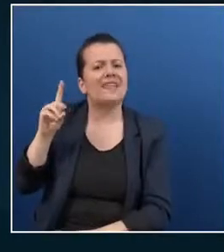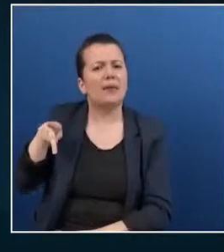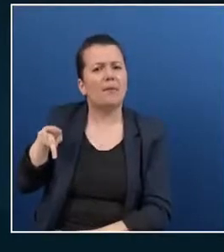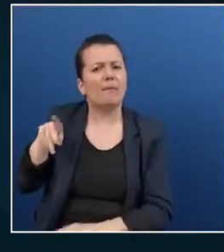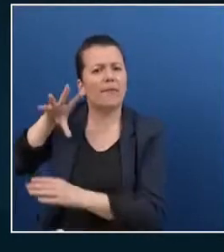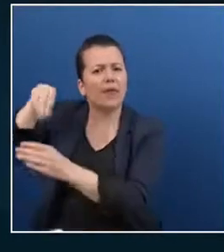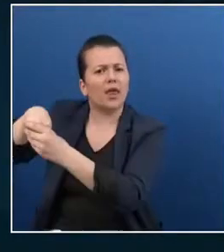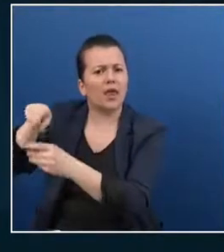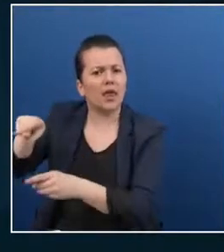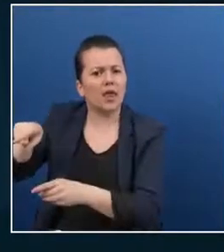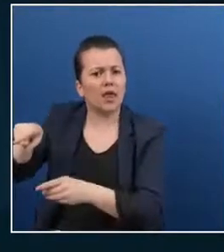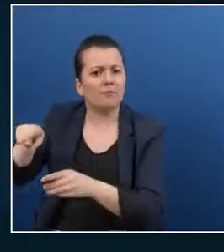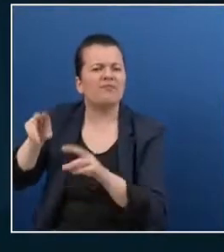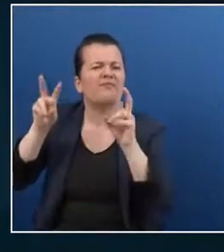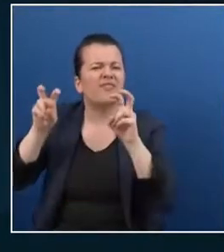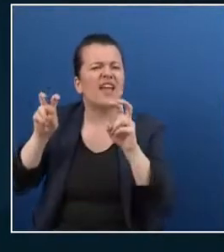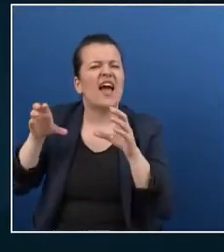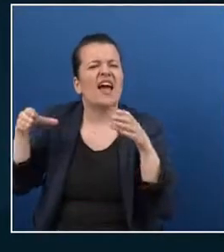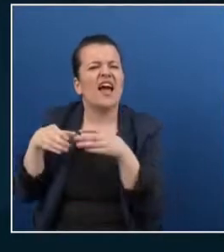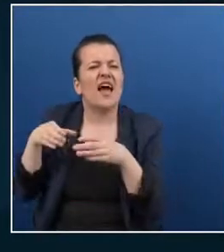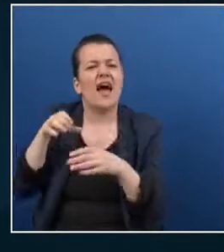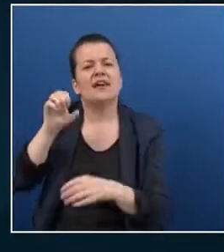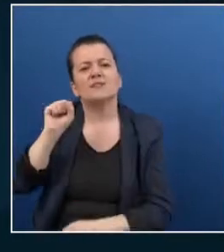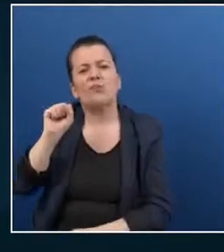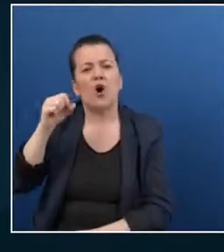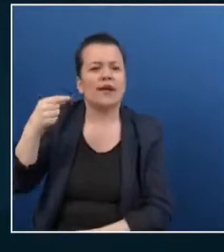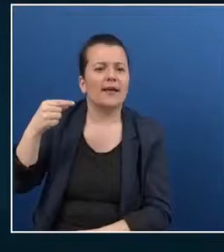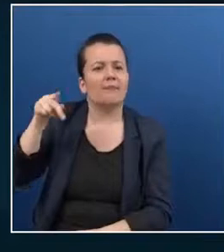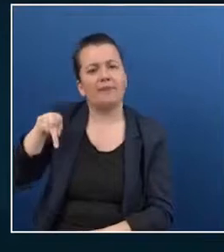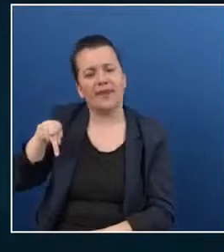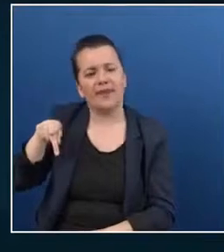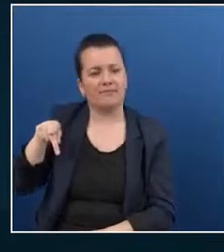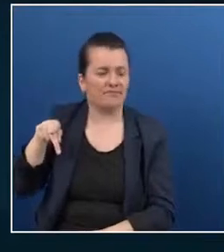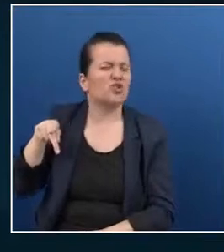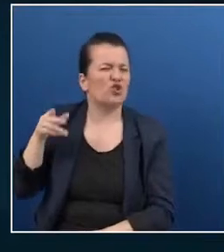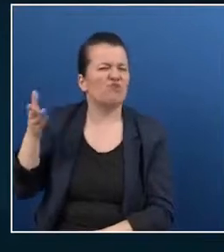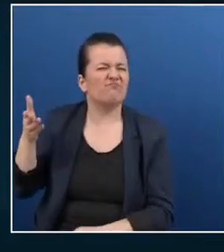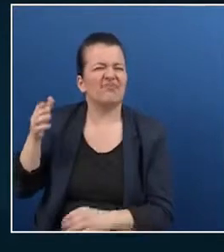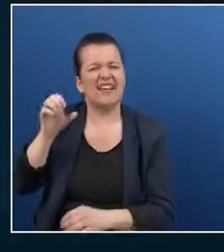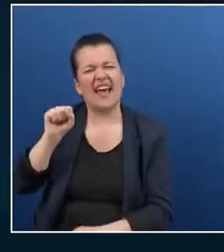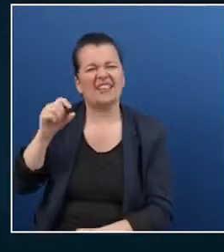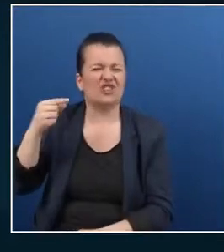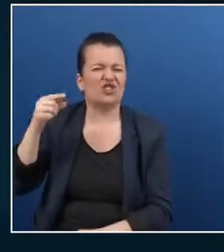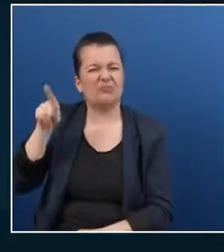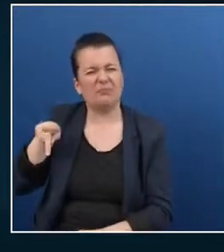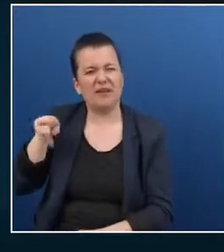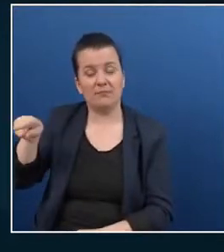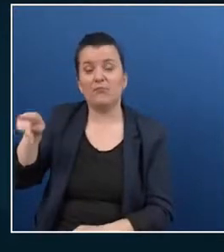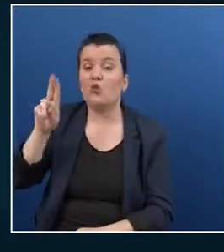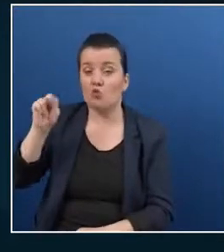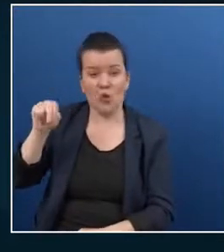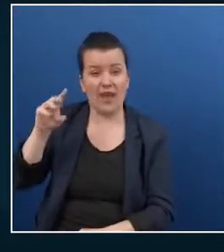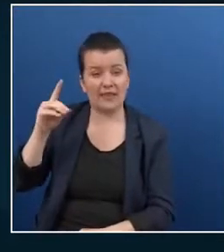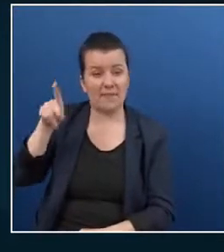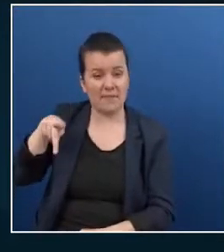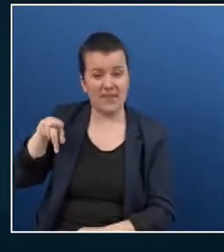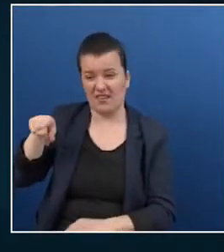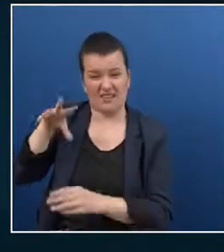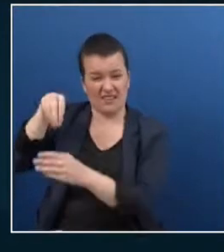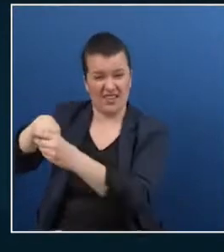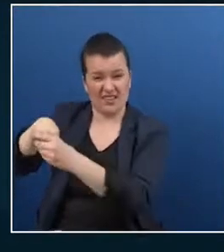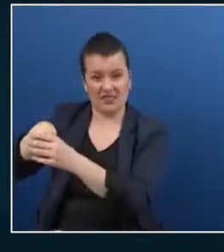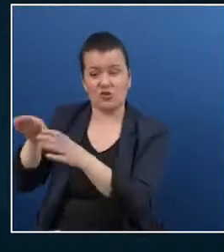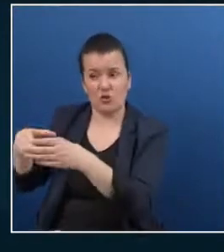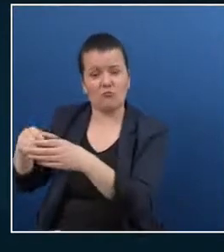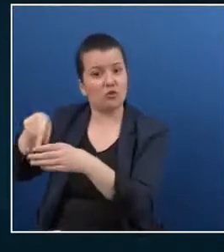called the Small Grants Programme, the GEF Small Grants Programme, which is implemented by the United Nations Development Program. And